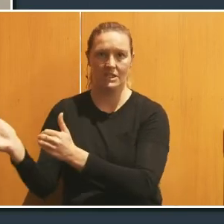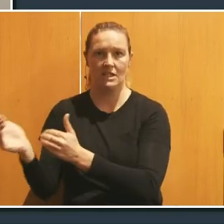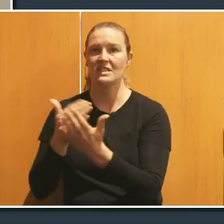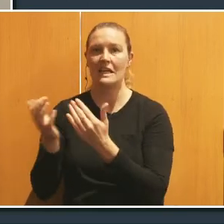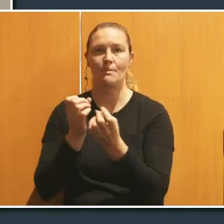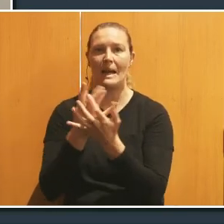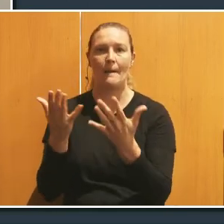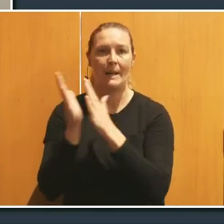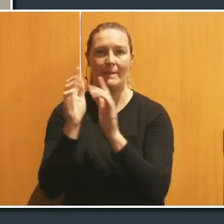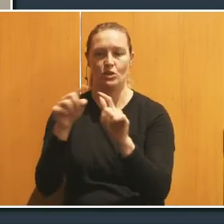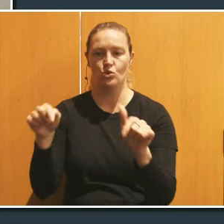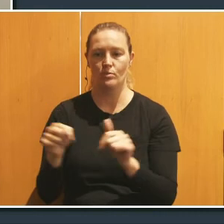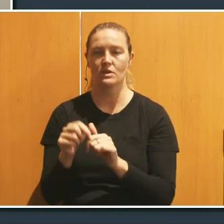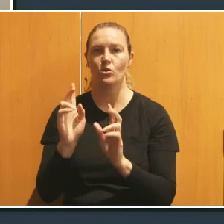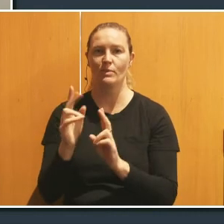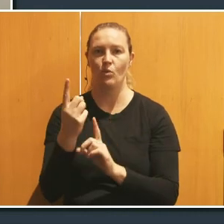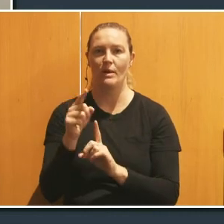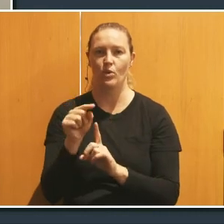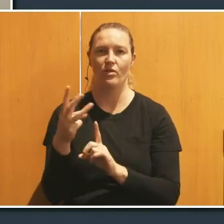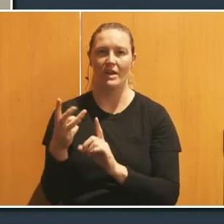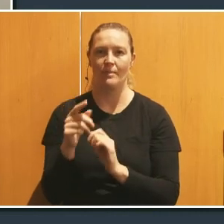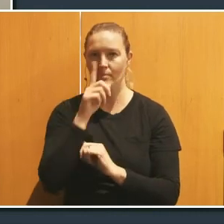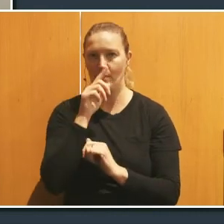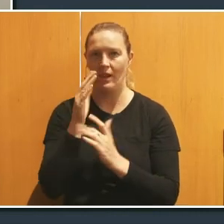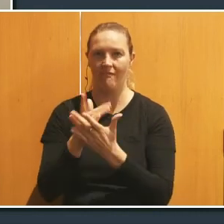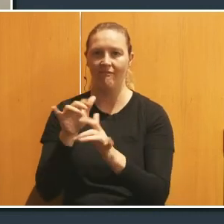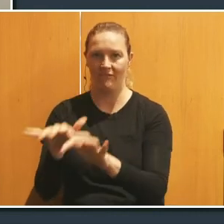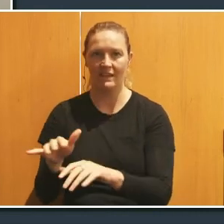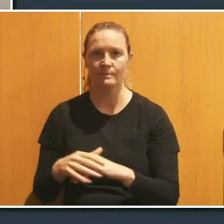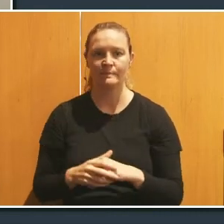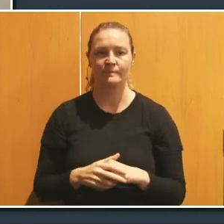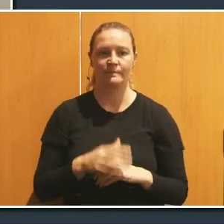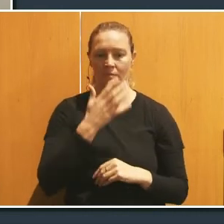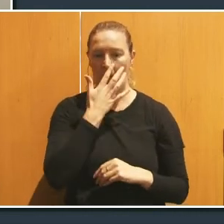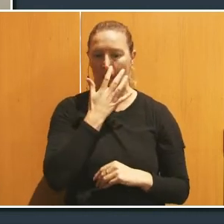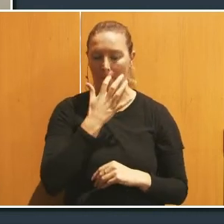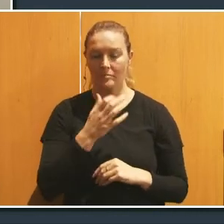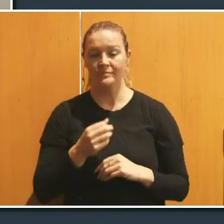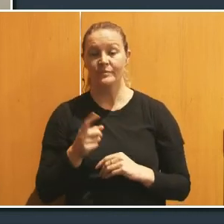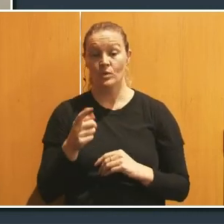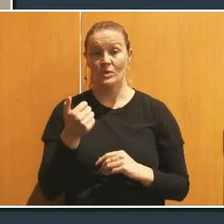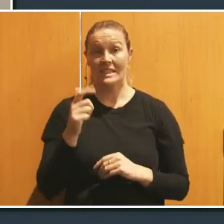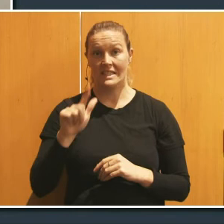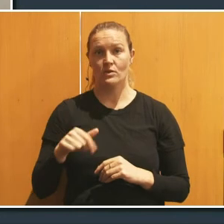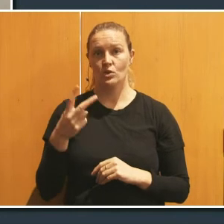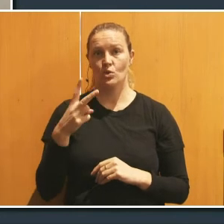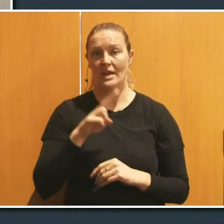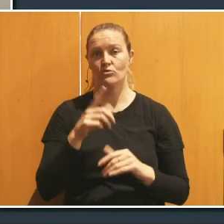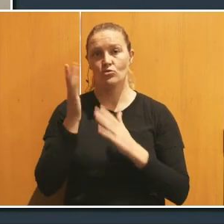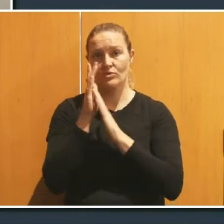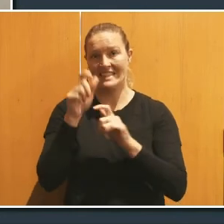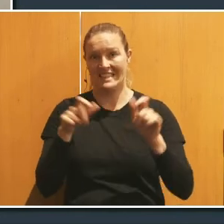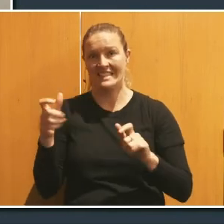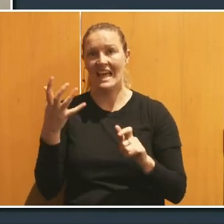might have. So that's a metric that we have gauged across our 6,200 residents that we currently look